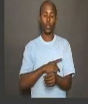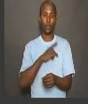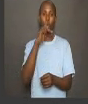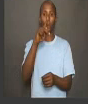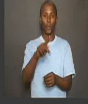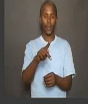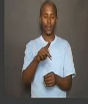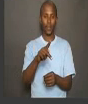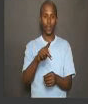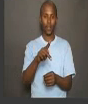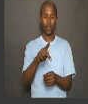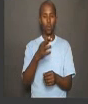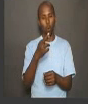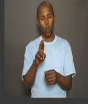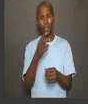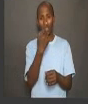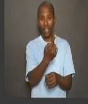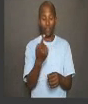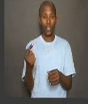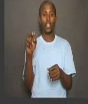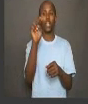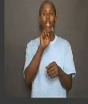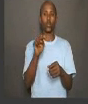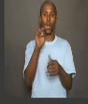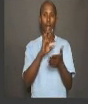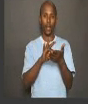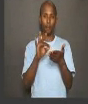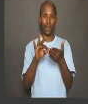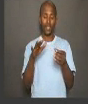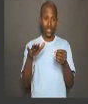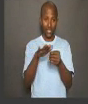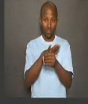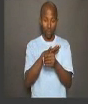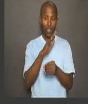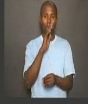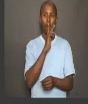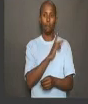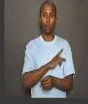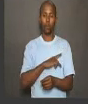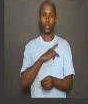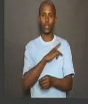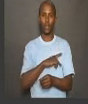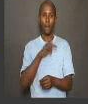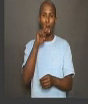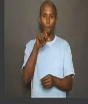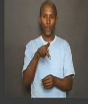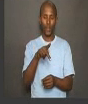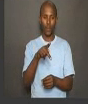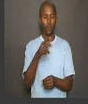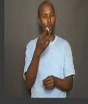P, or every natural number satisfies property